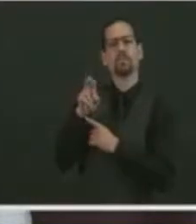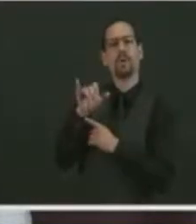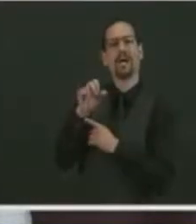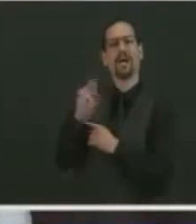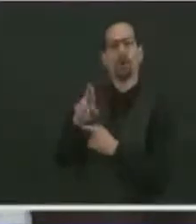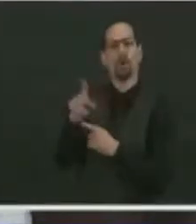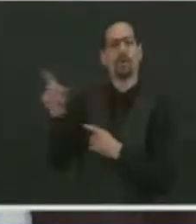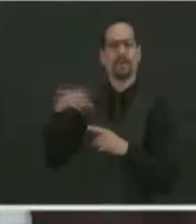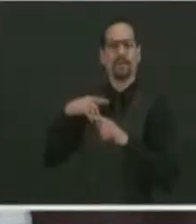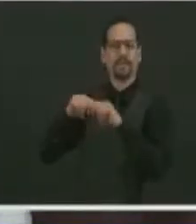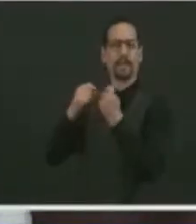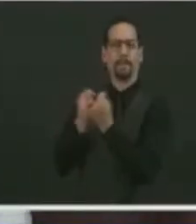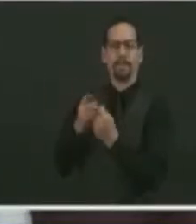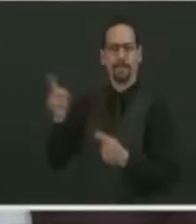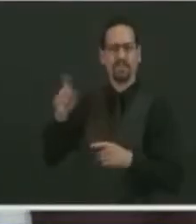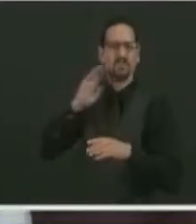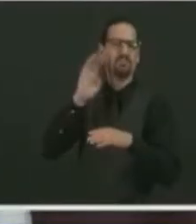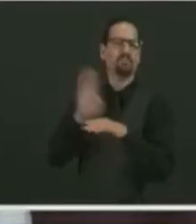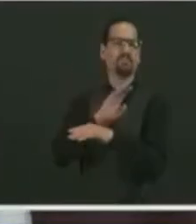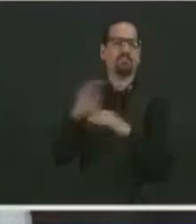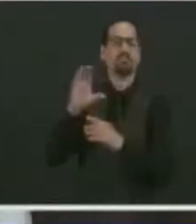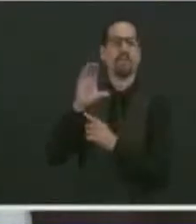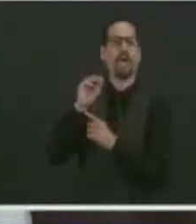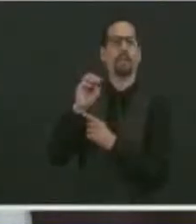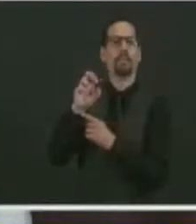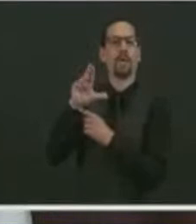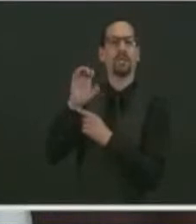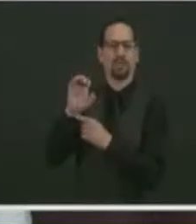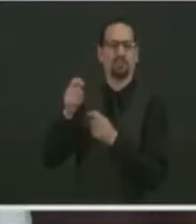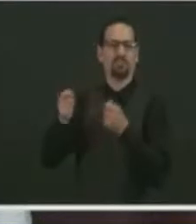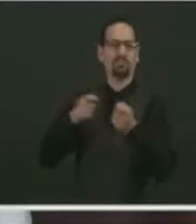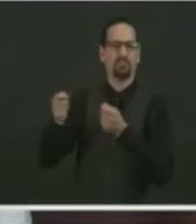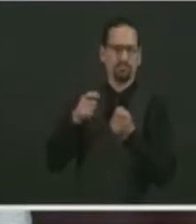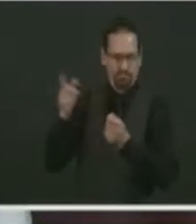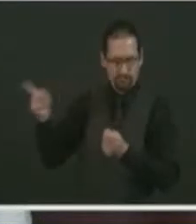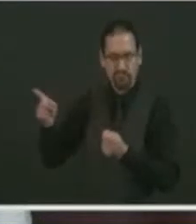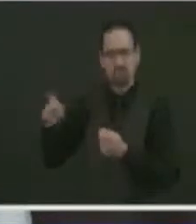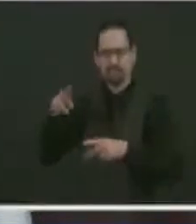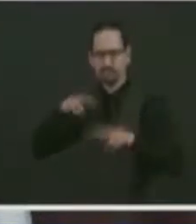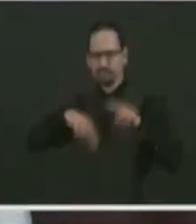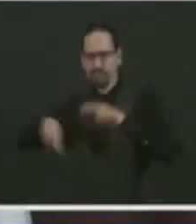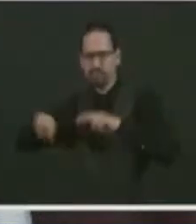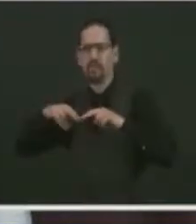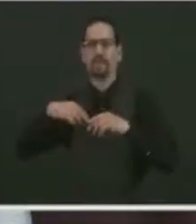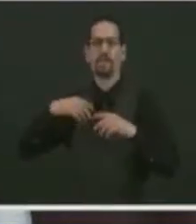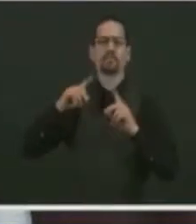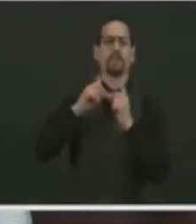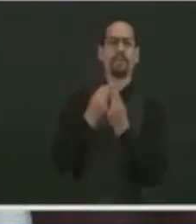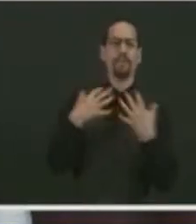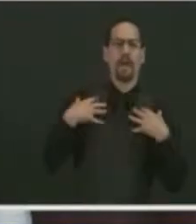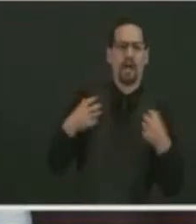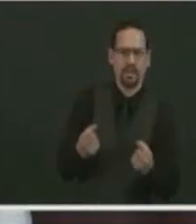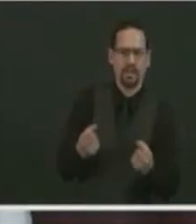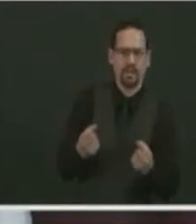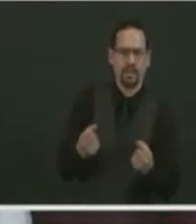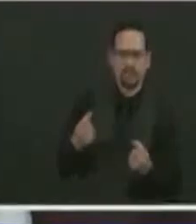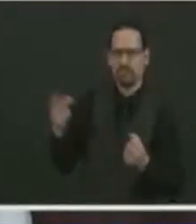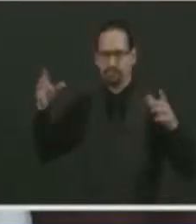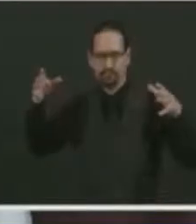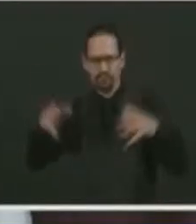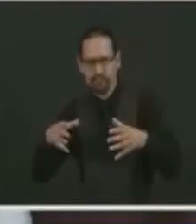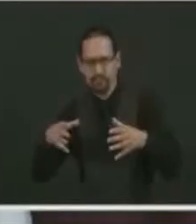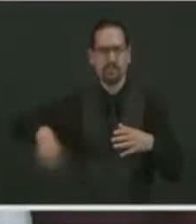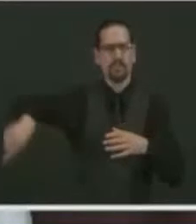the team at the Rhode Island Department of Health, and everyone else who has truly worked tirelessly to